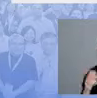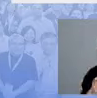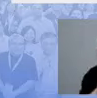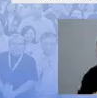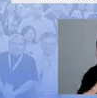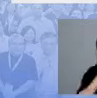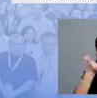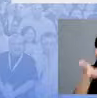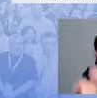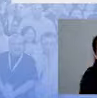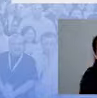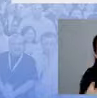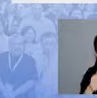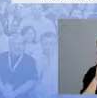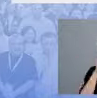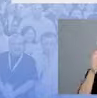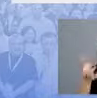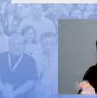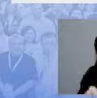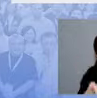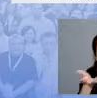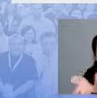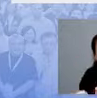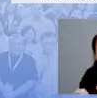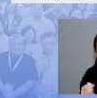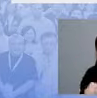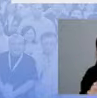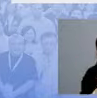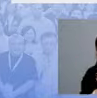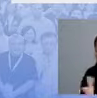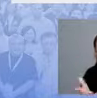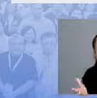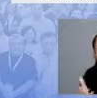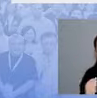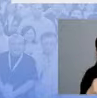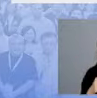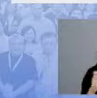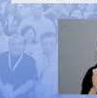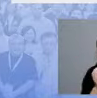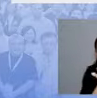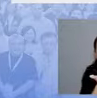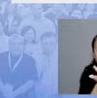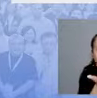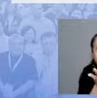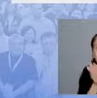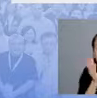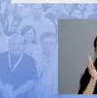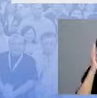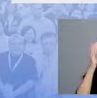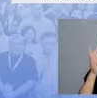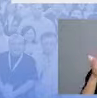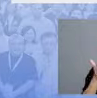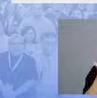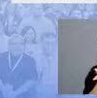bringing the module to them, we are bringing them out of the cocoon that they are weaving. And one day we believe, and we are already making it happen, they